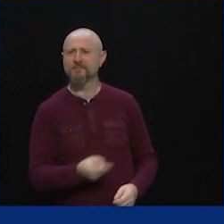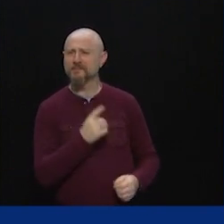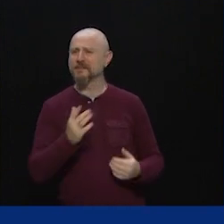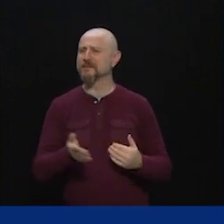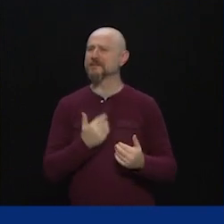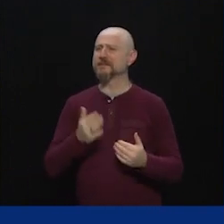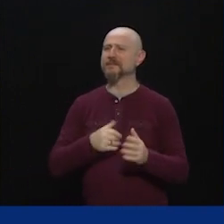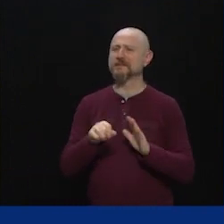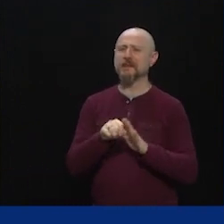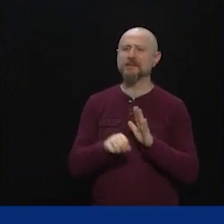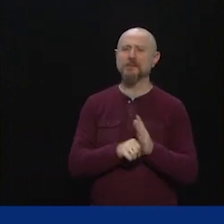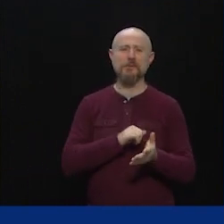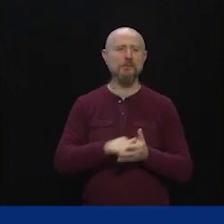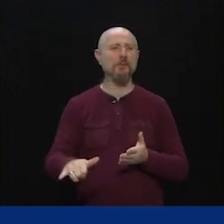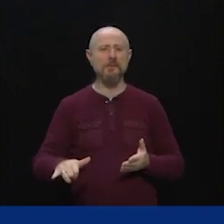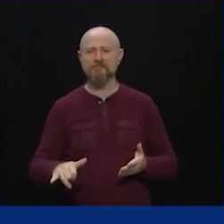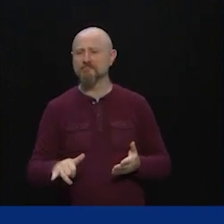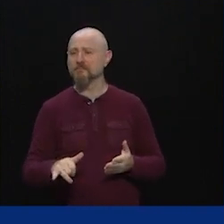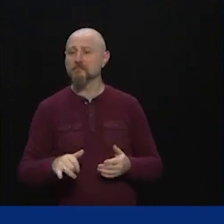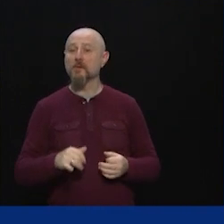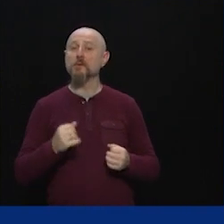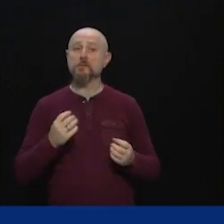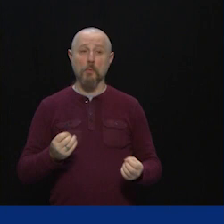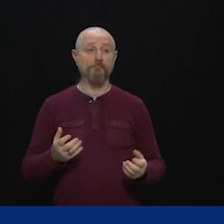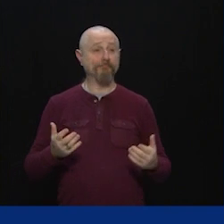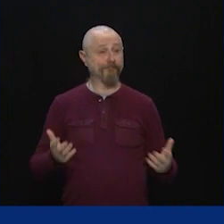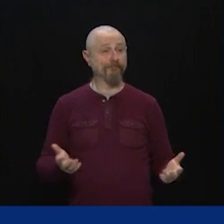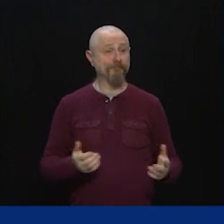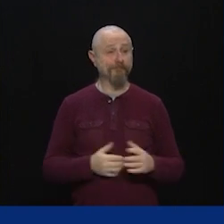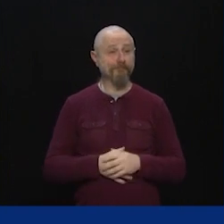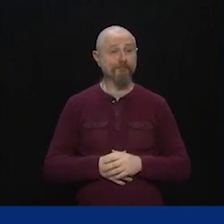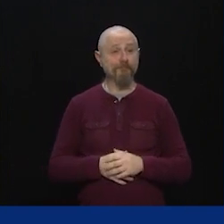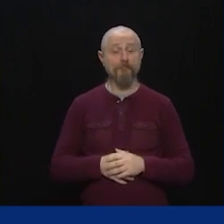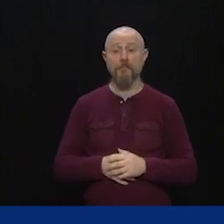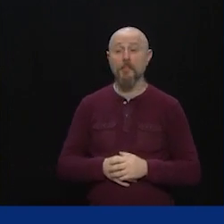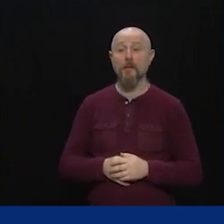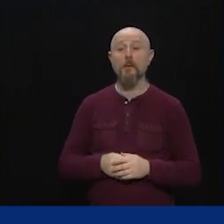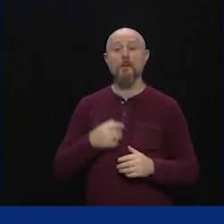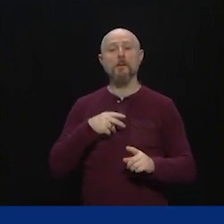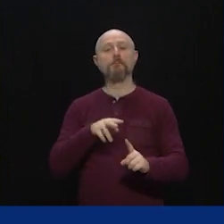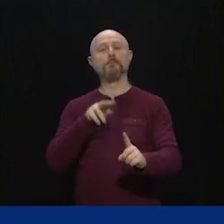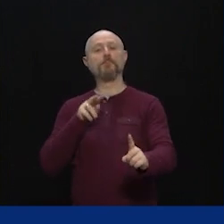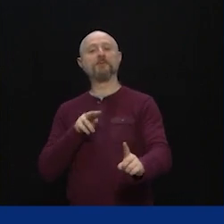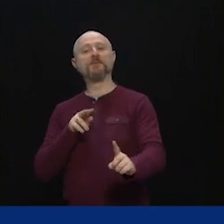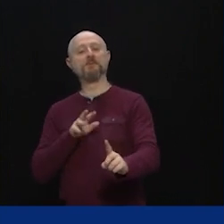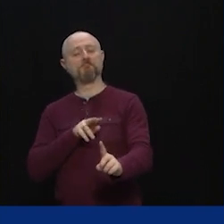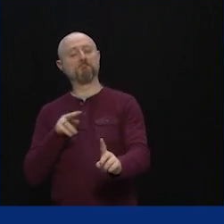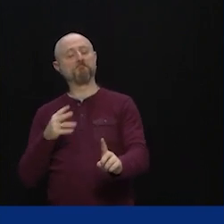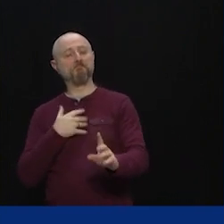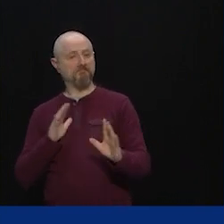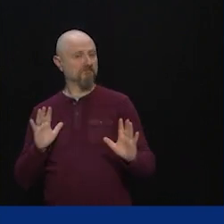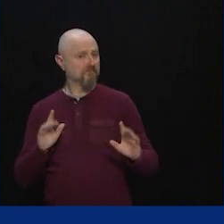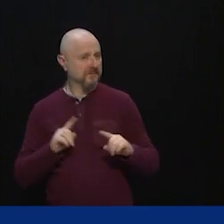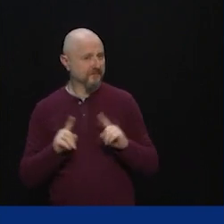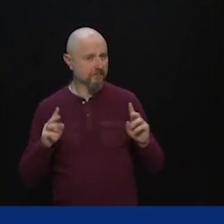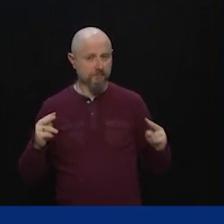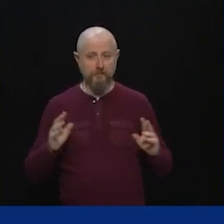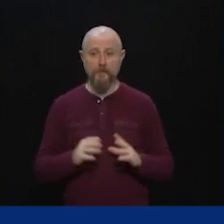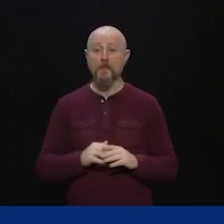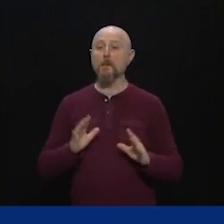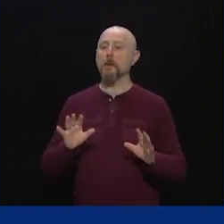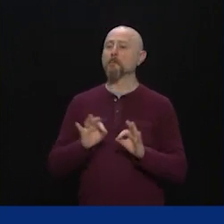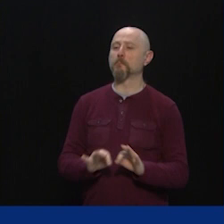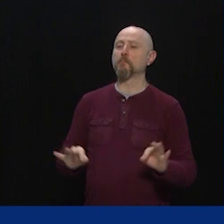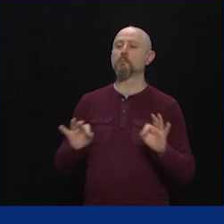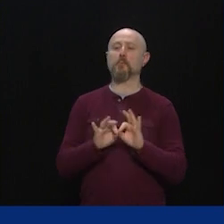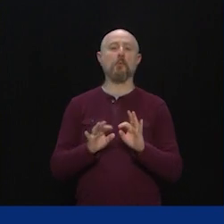So just to put this in perspective. So we're looking at a critical moment, but we also we're going to start asking